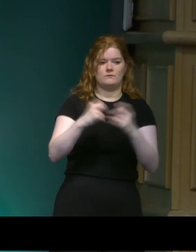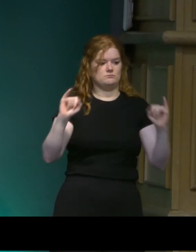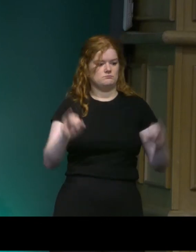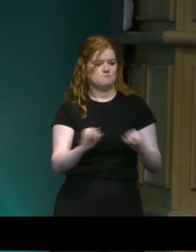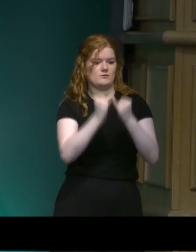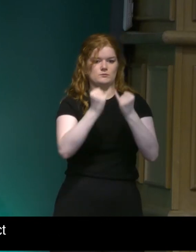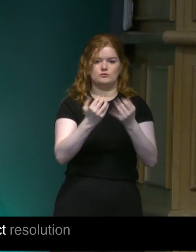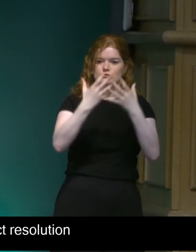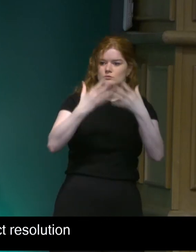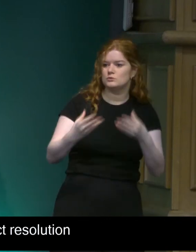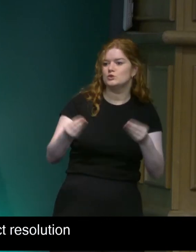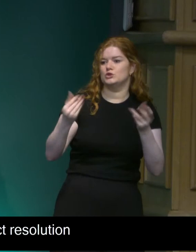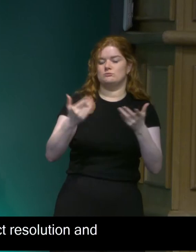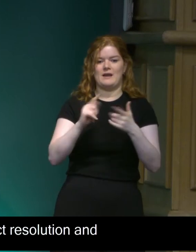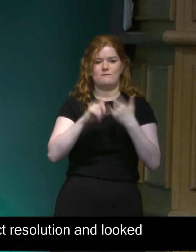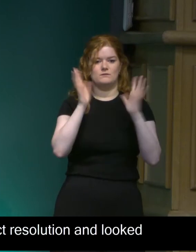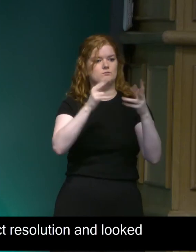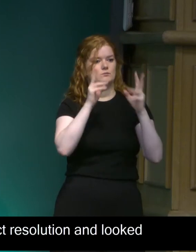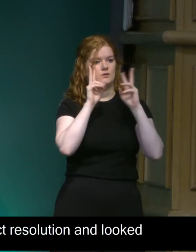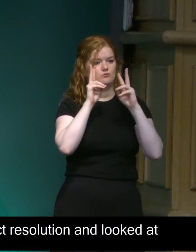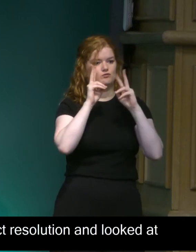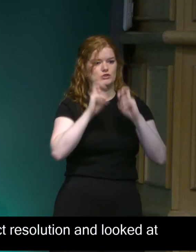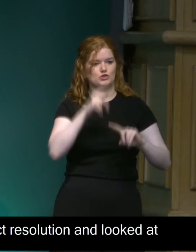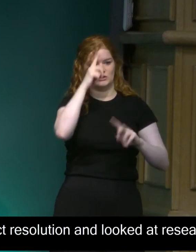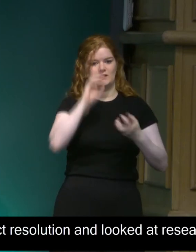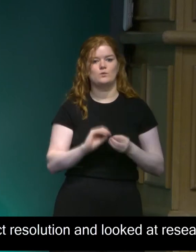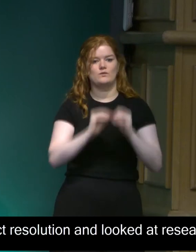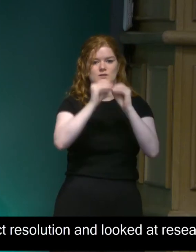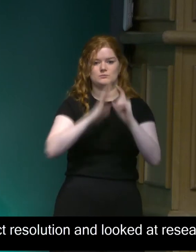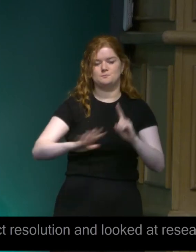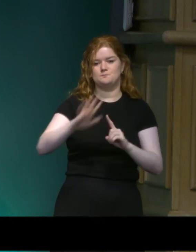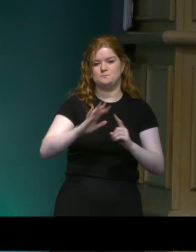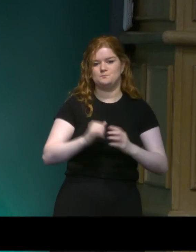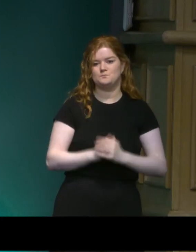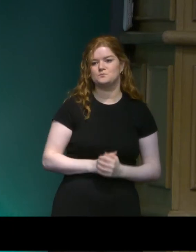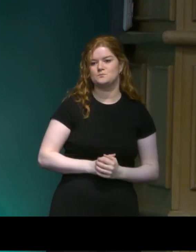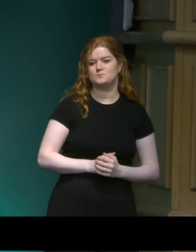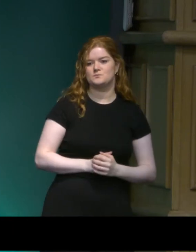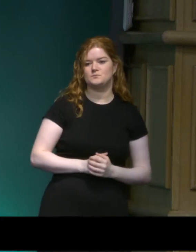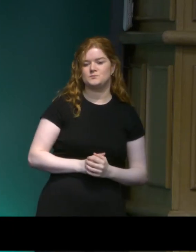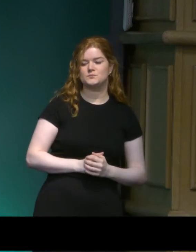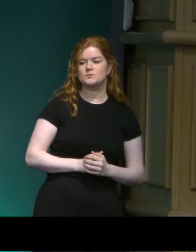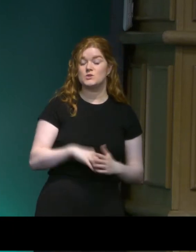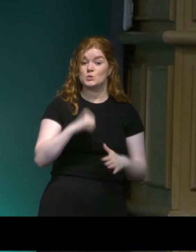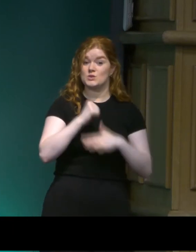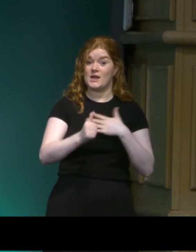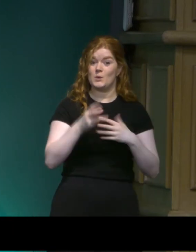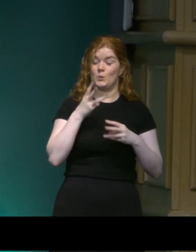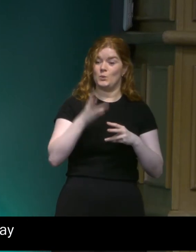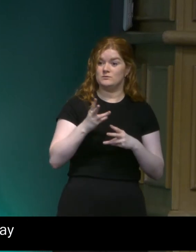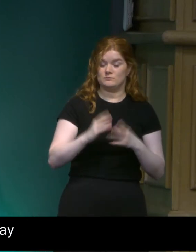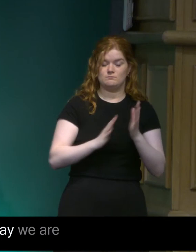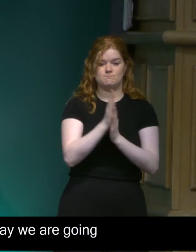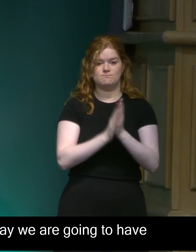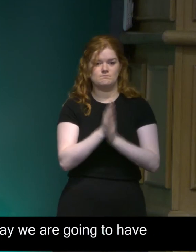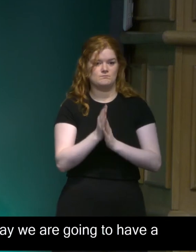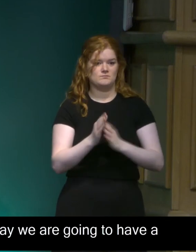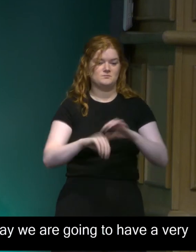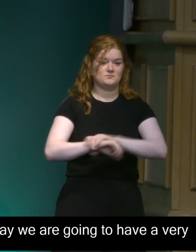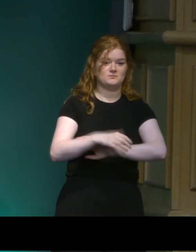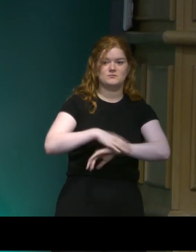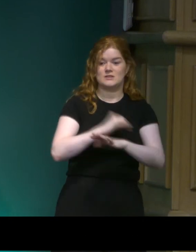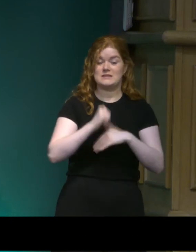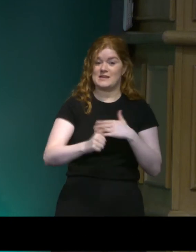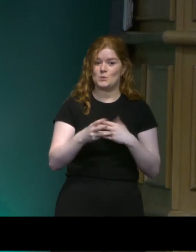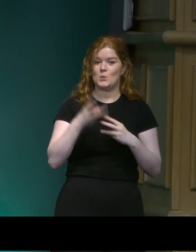and looked at research and innovation in this sphere So today we're going to have a very packed day we're going to have